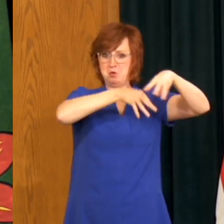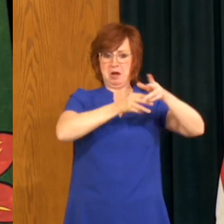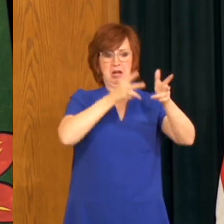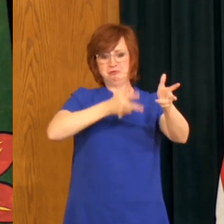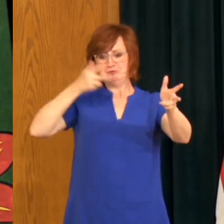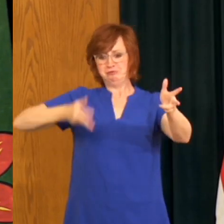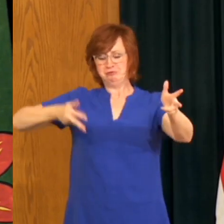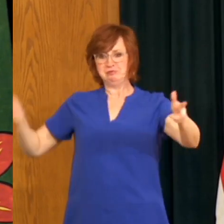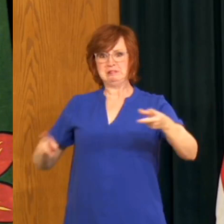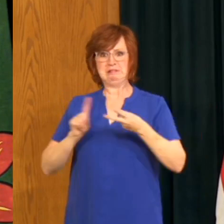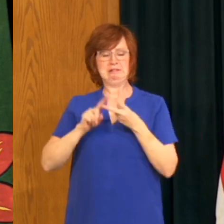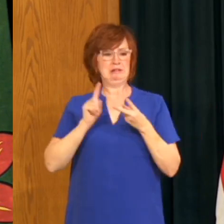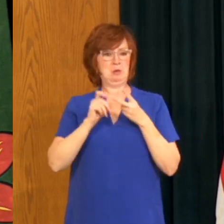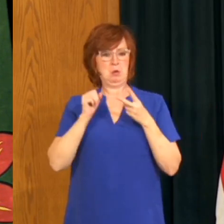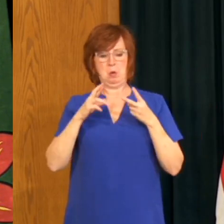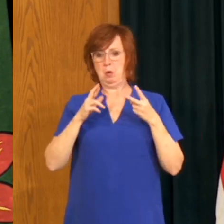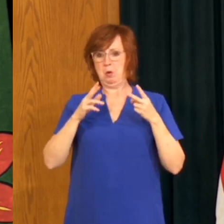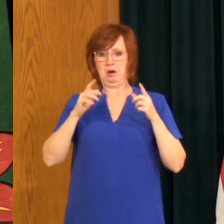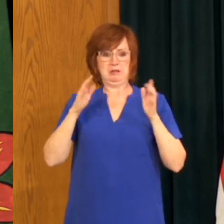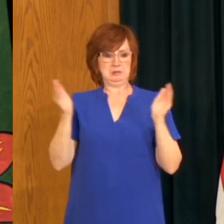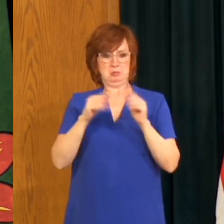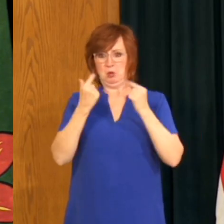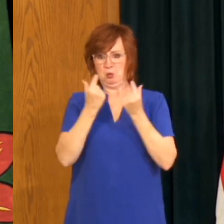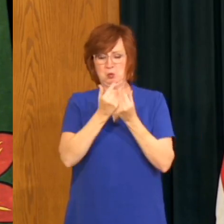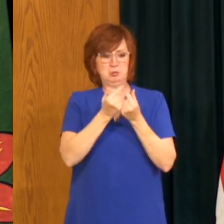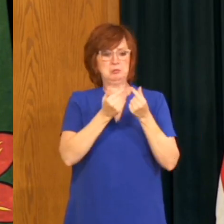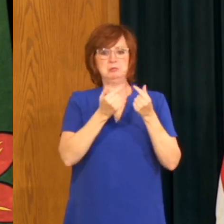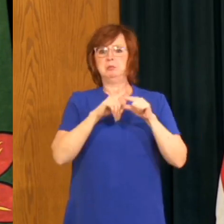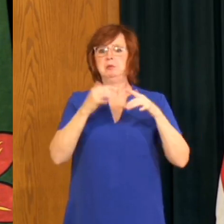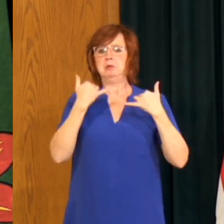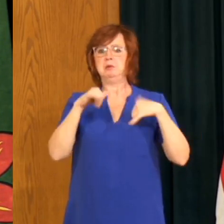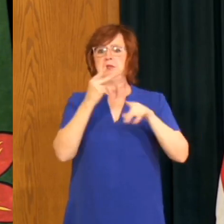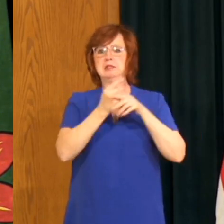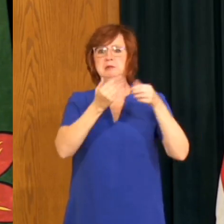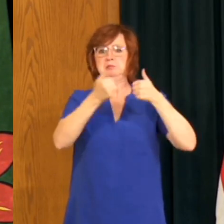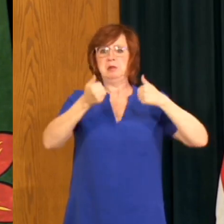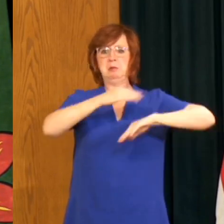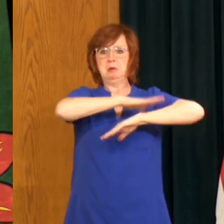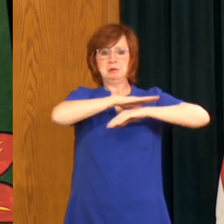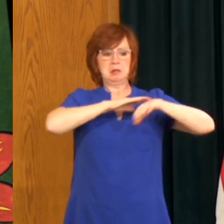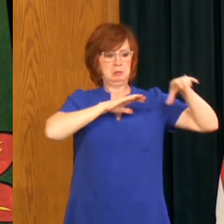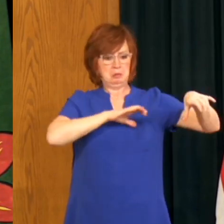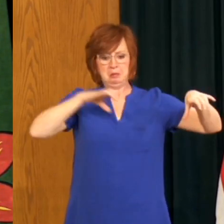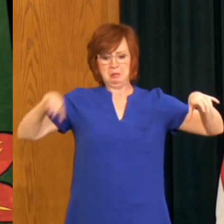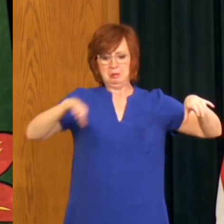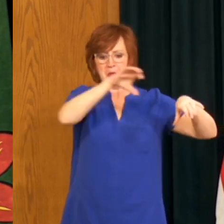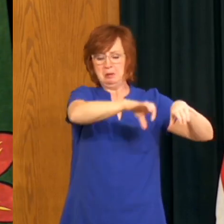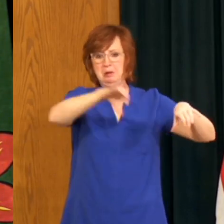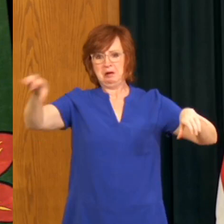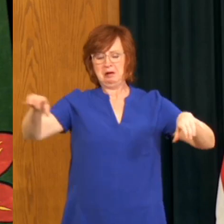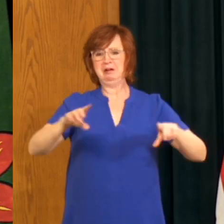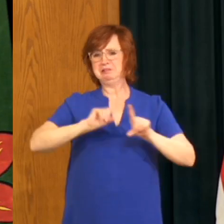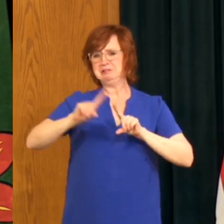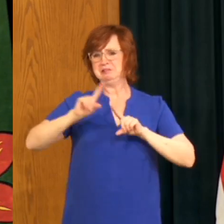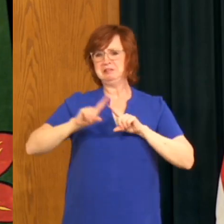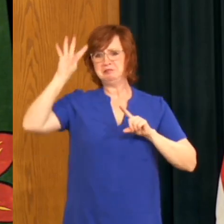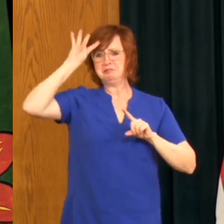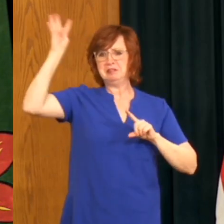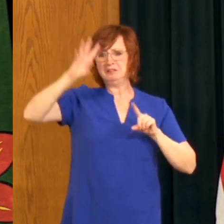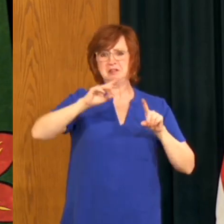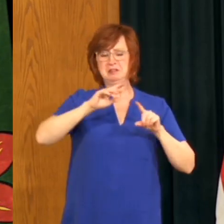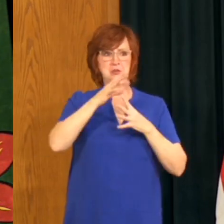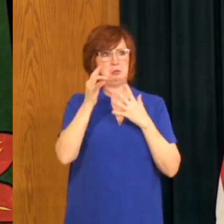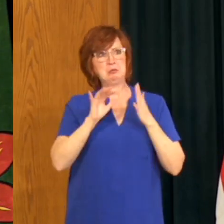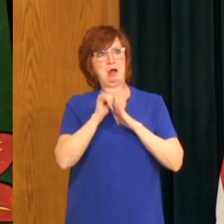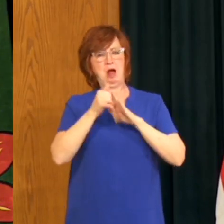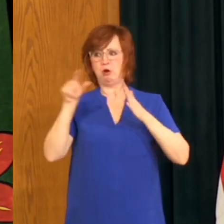allowing graduates and their families to celebrate their important achievement. And I would encourage graduates, parents, and